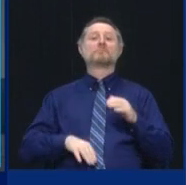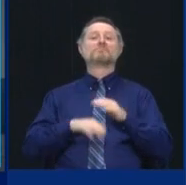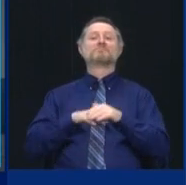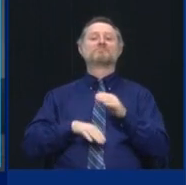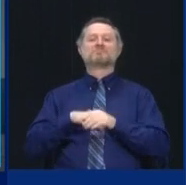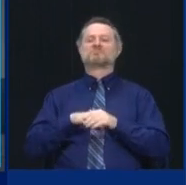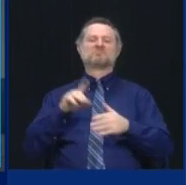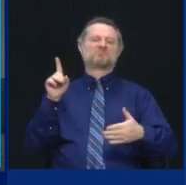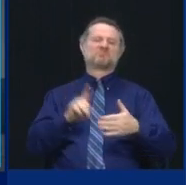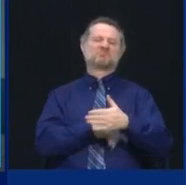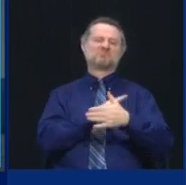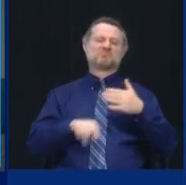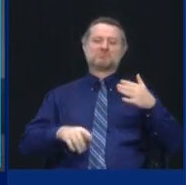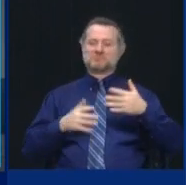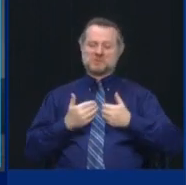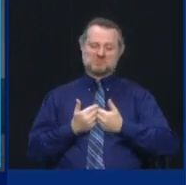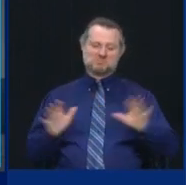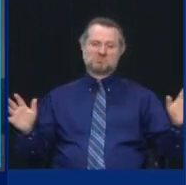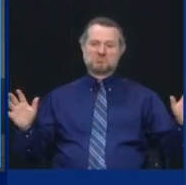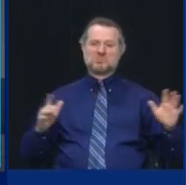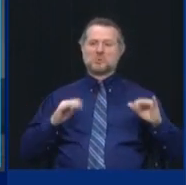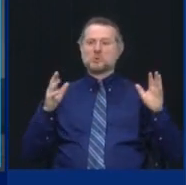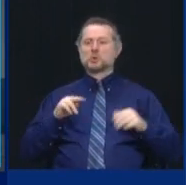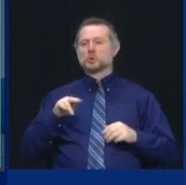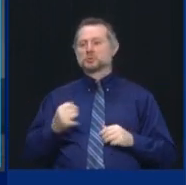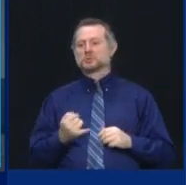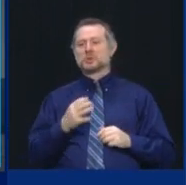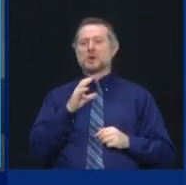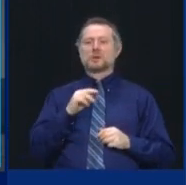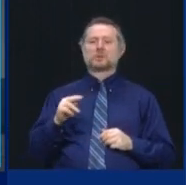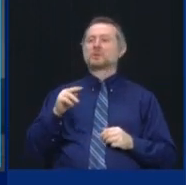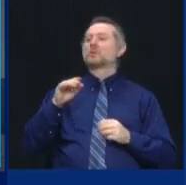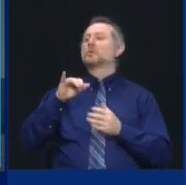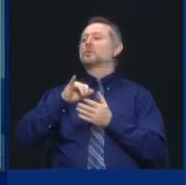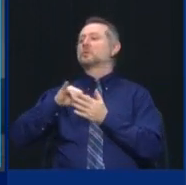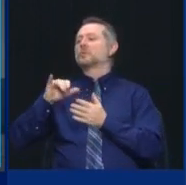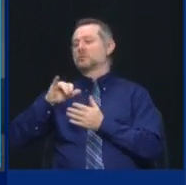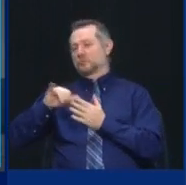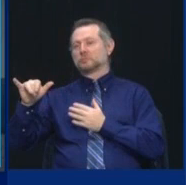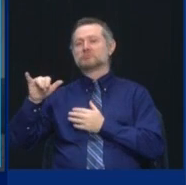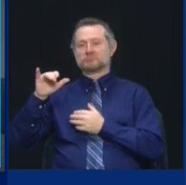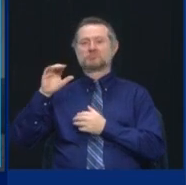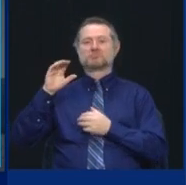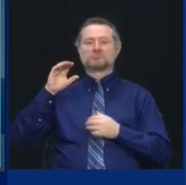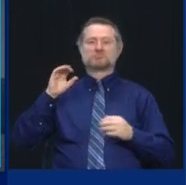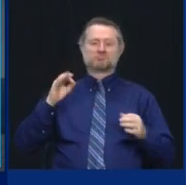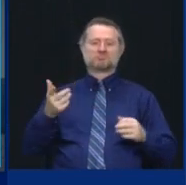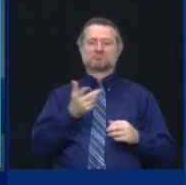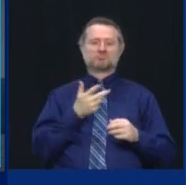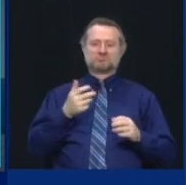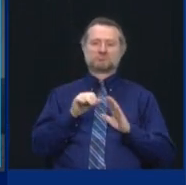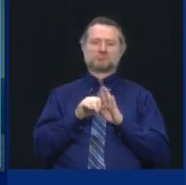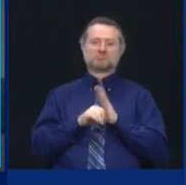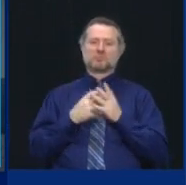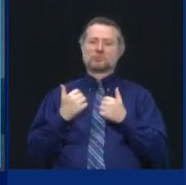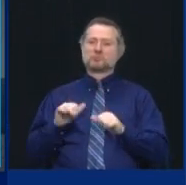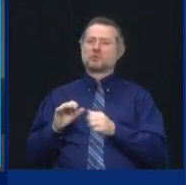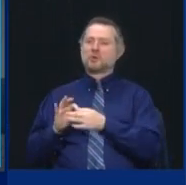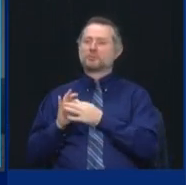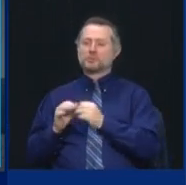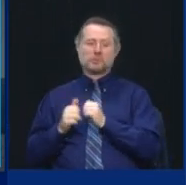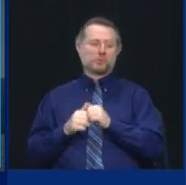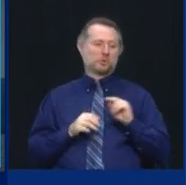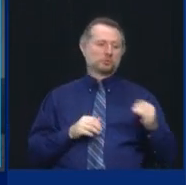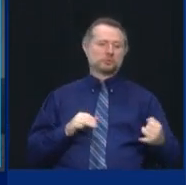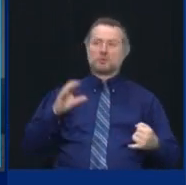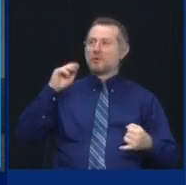lifted in the tri-state area, New Jersey, Connecticut. Whenever possible, we work with New Jersey and Connecticut to make sure we're doing